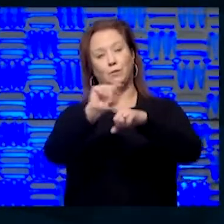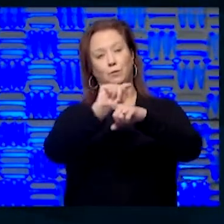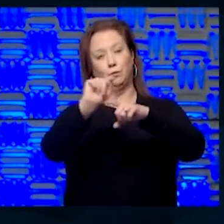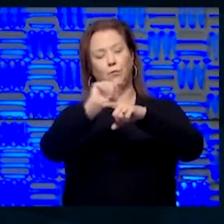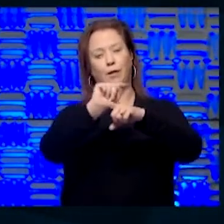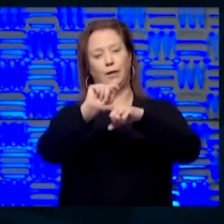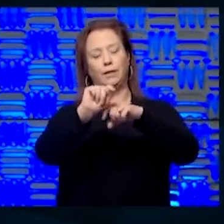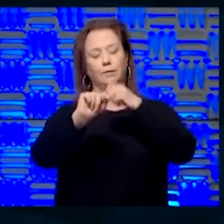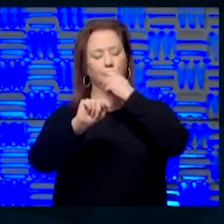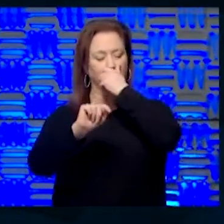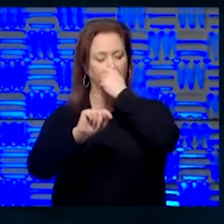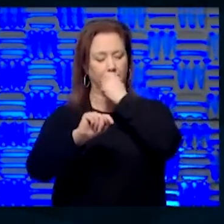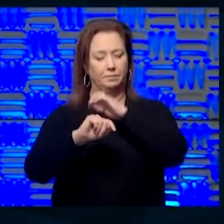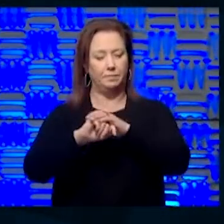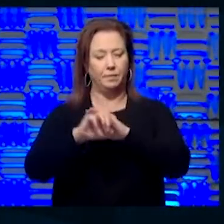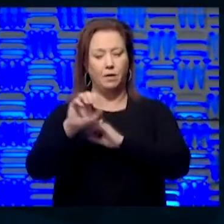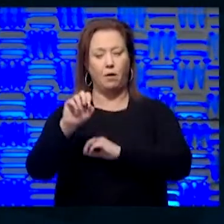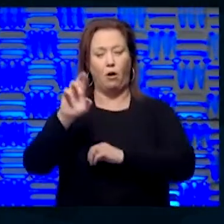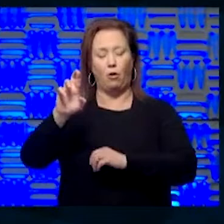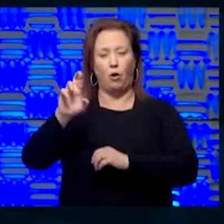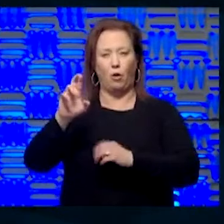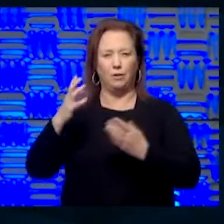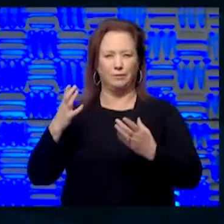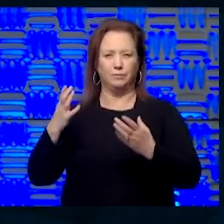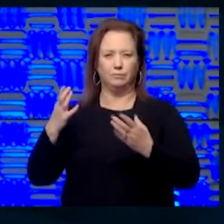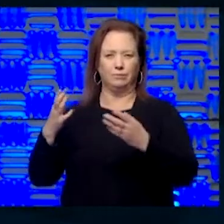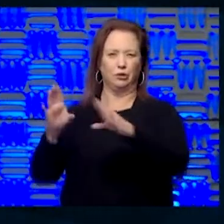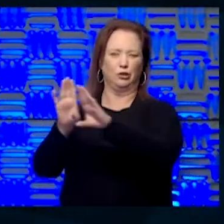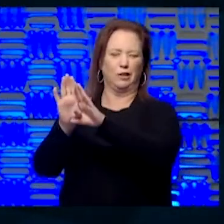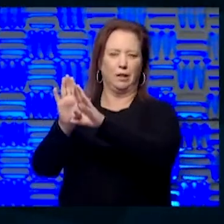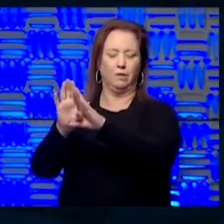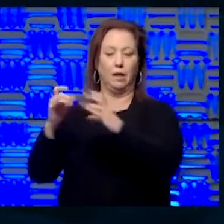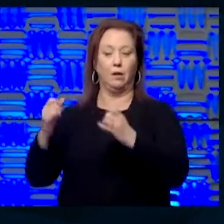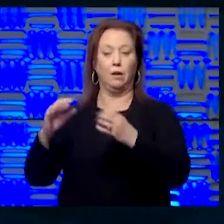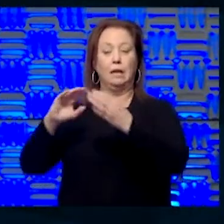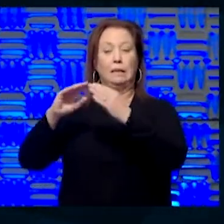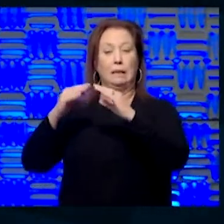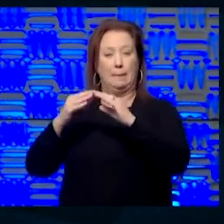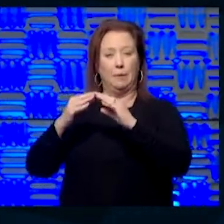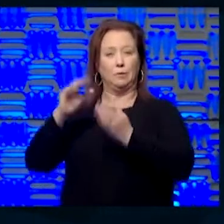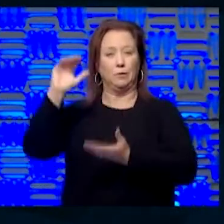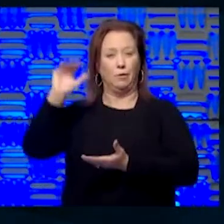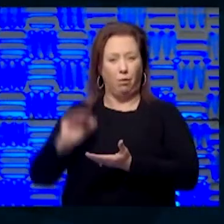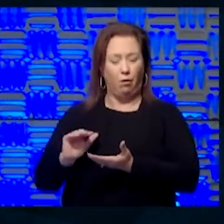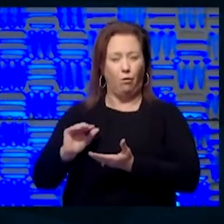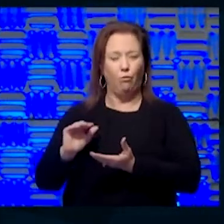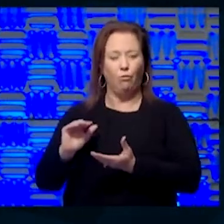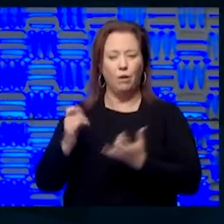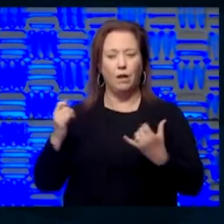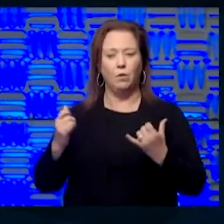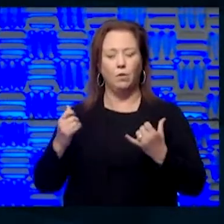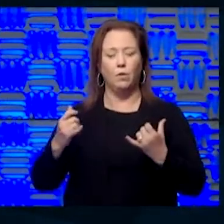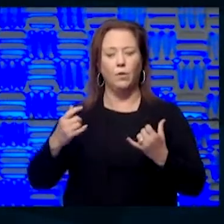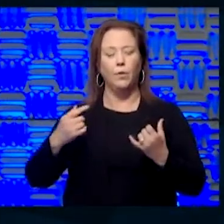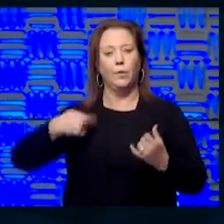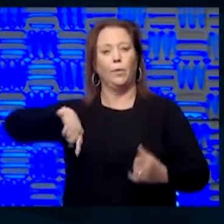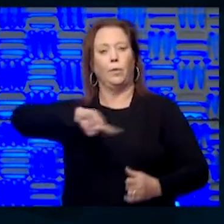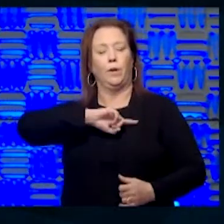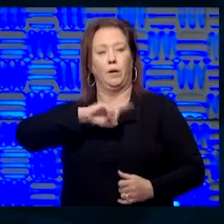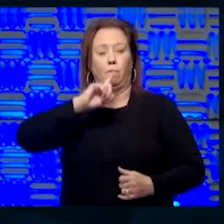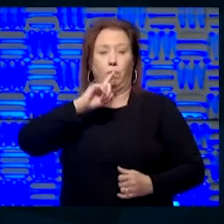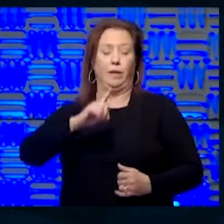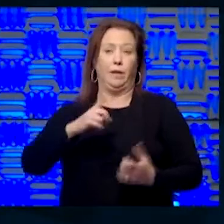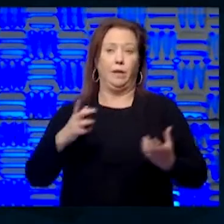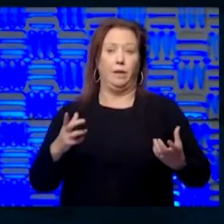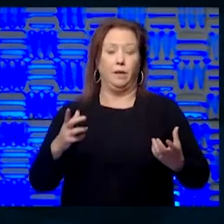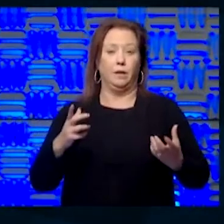that because our OR is largely shut down and volumes of the places are low, we really have, to some